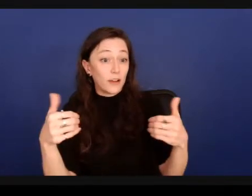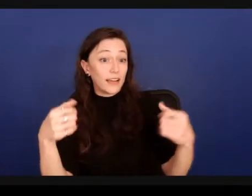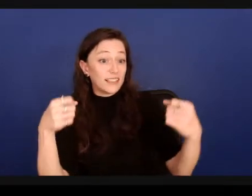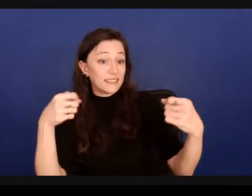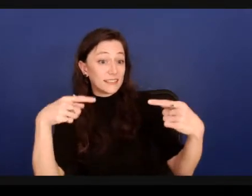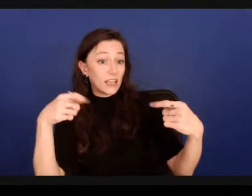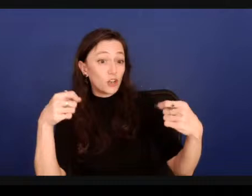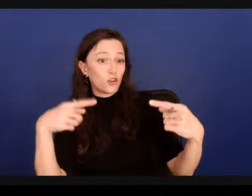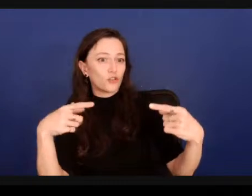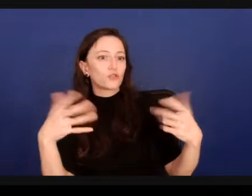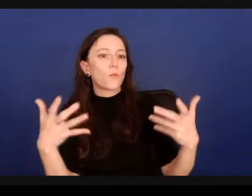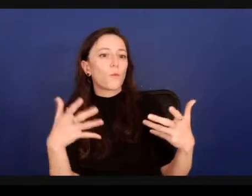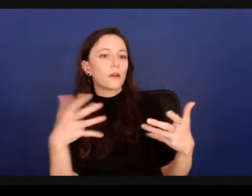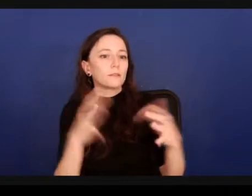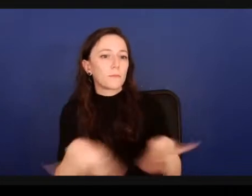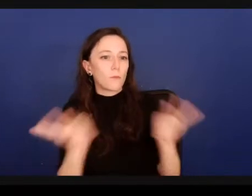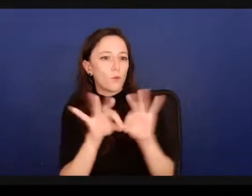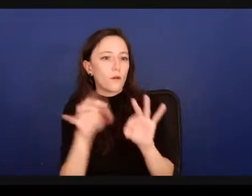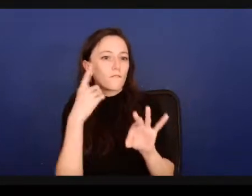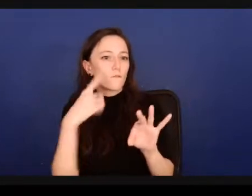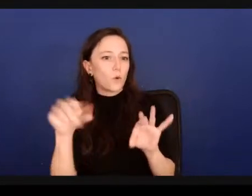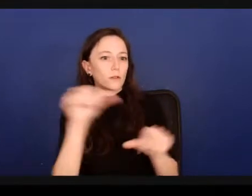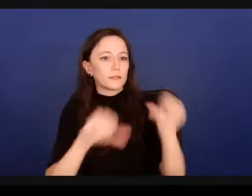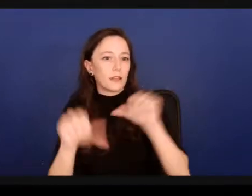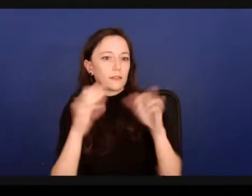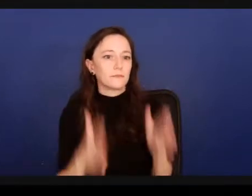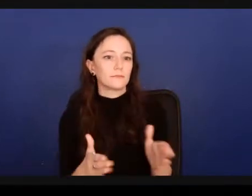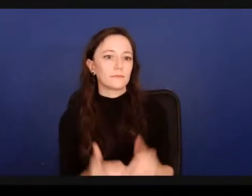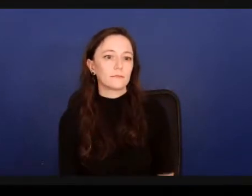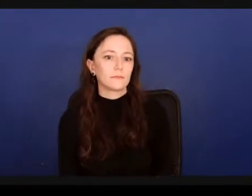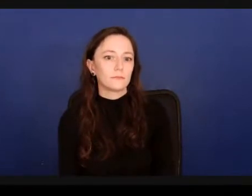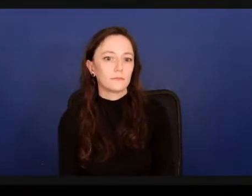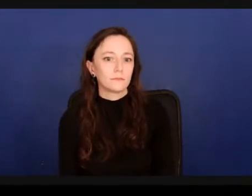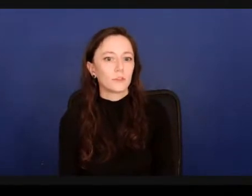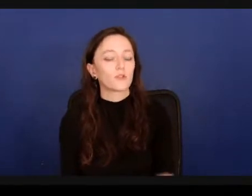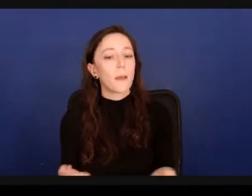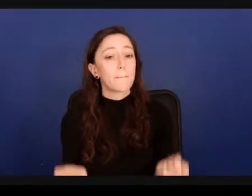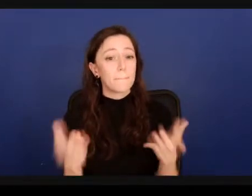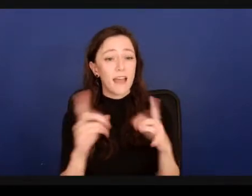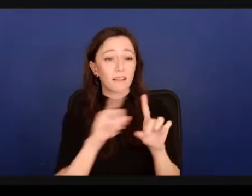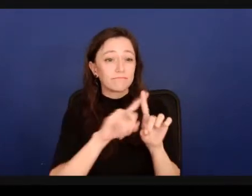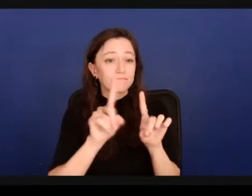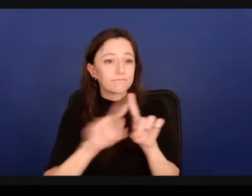seismologists. So there are many different seismic signals